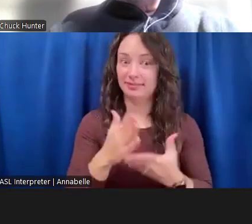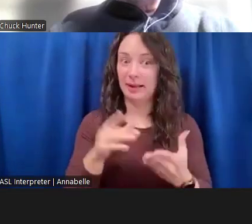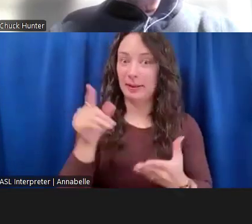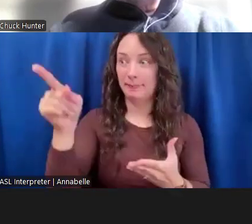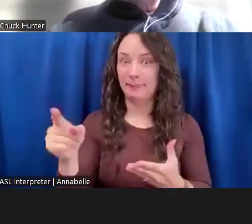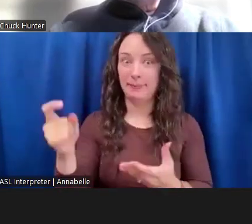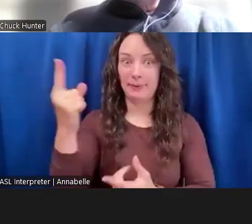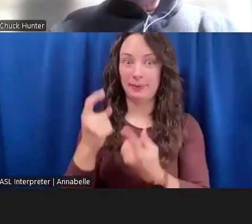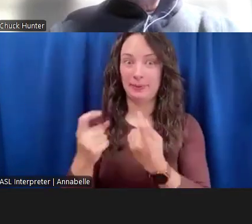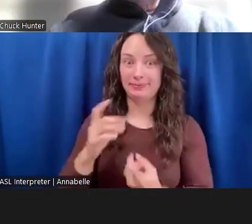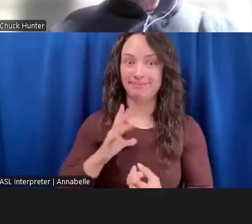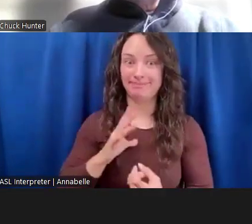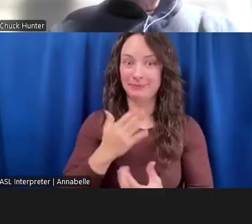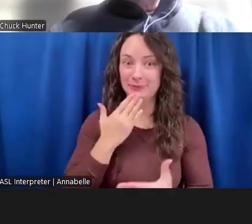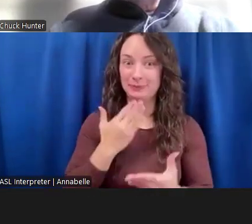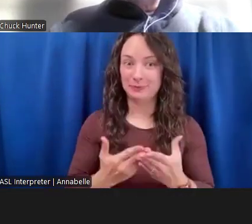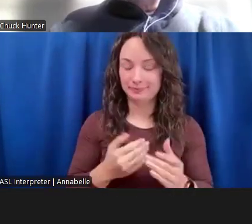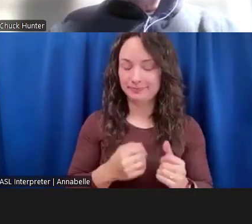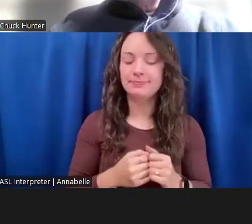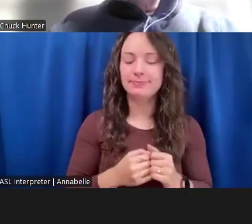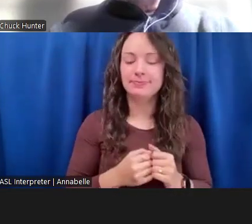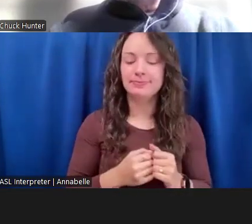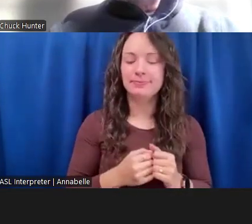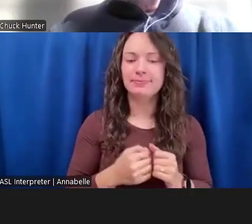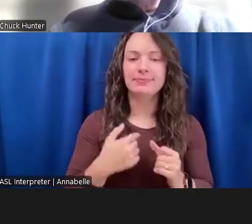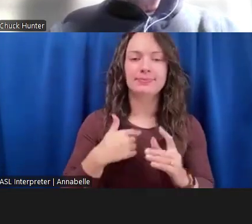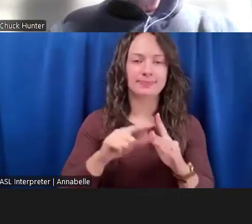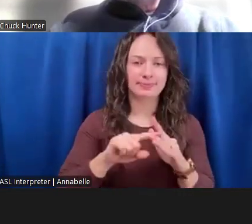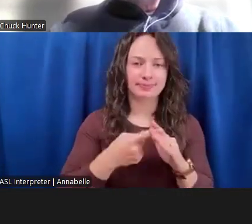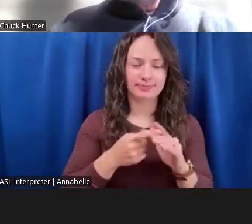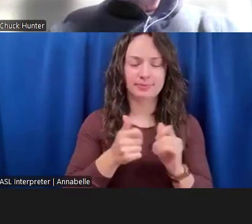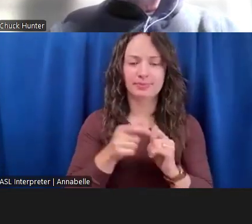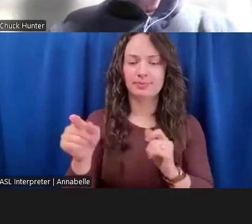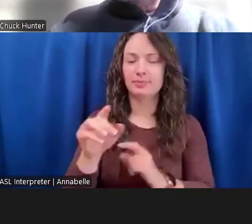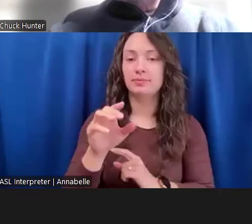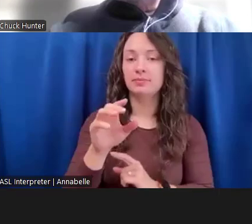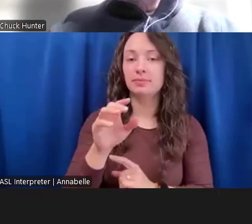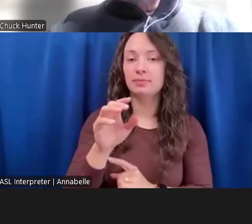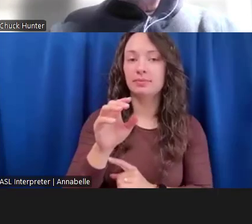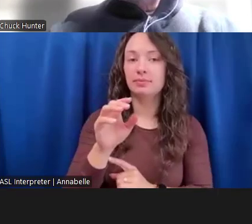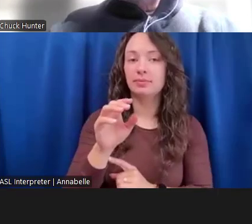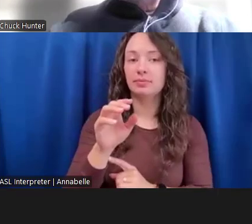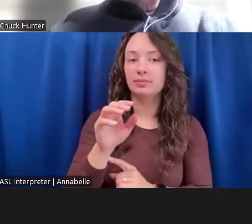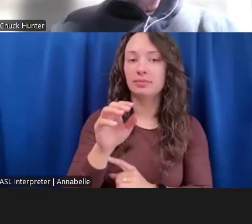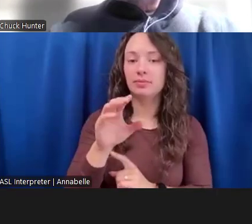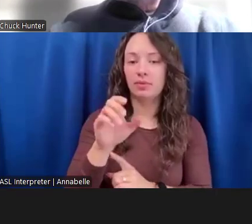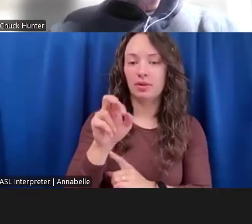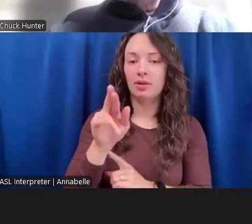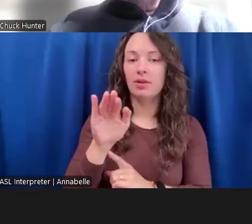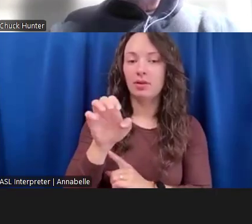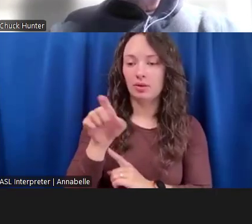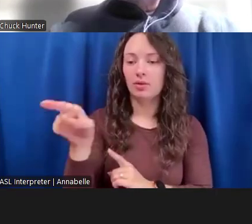in. If I could start with you, Carrie, I had a couple of questions pop up about the